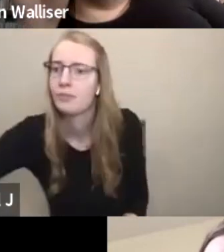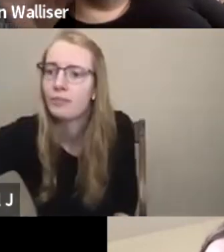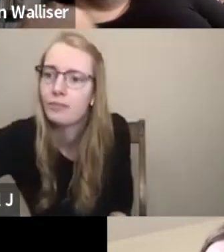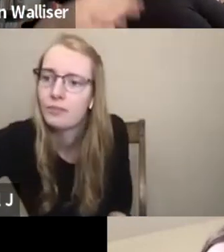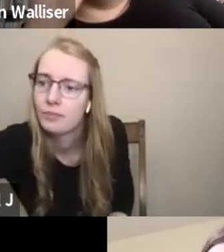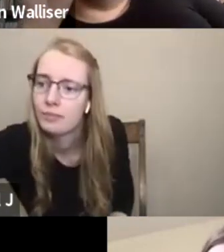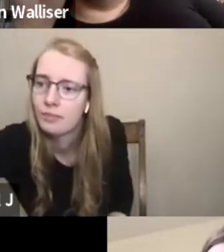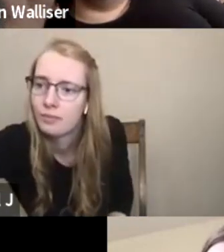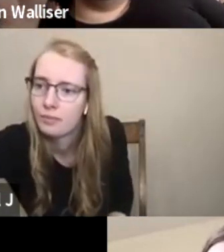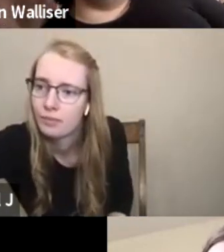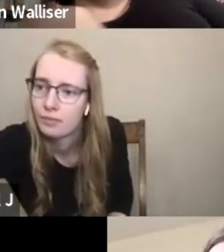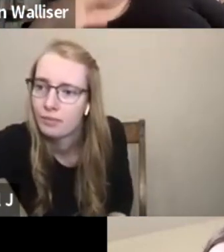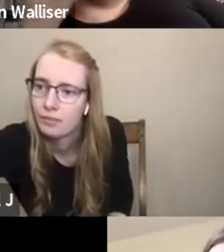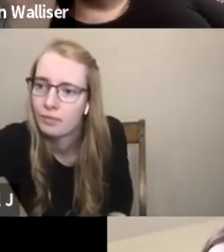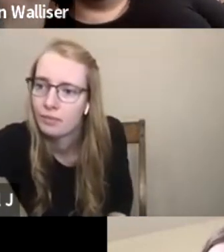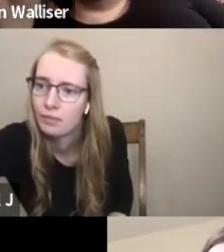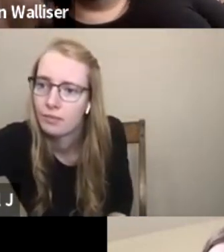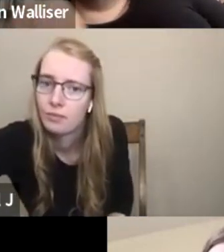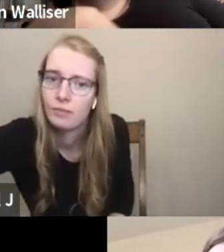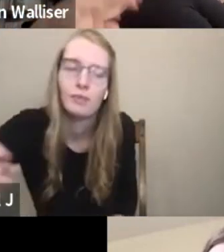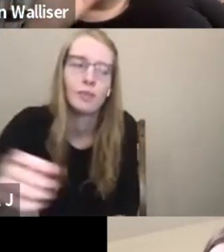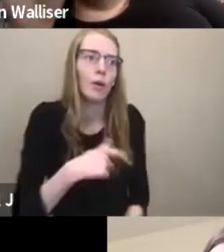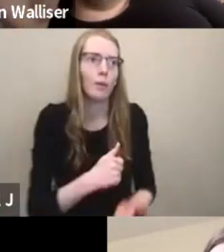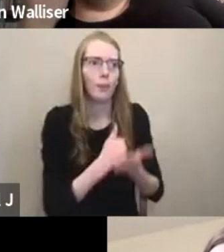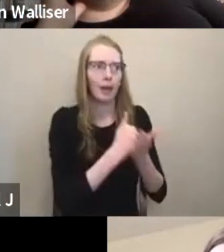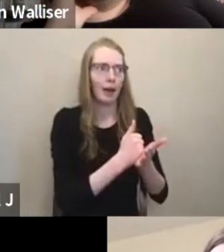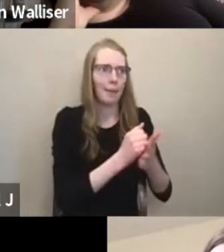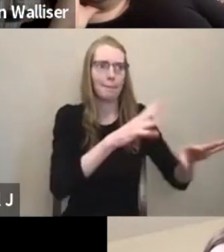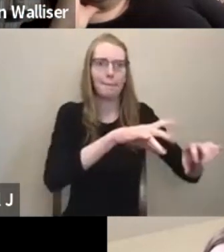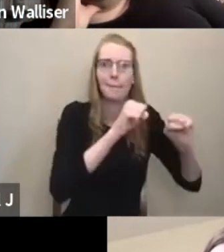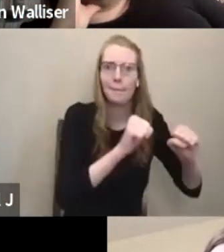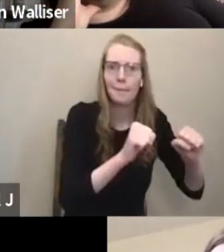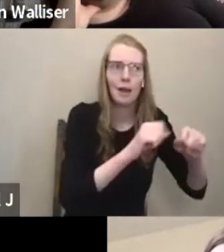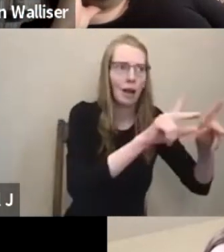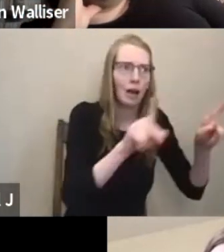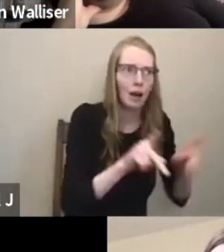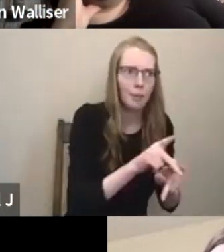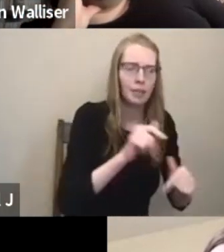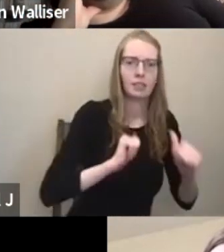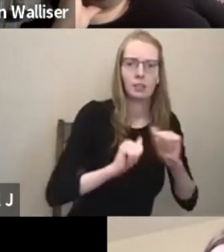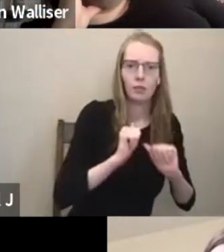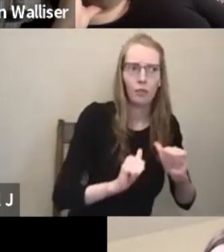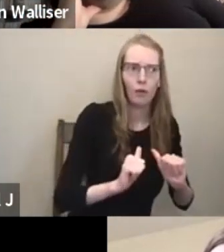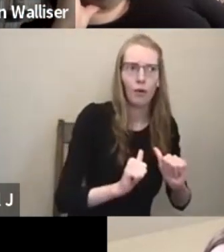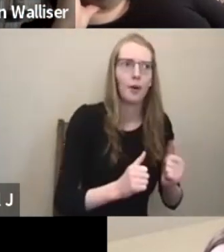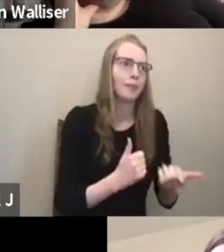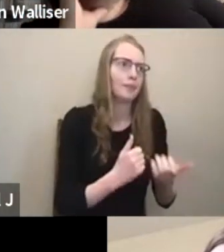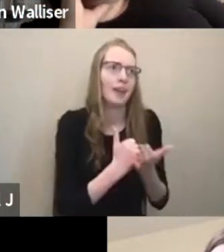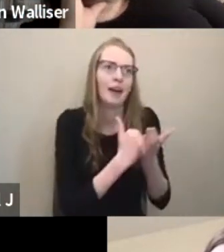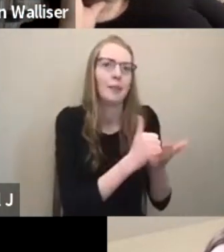with publicity and admin and grant writing and stuff. And then host the shows basically for them.